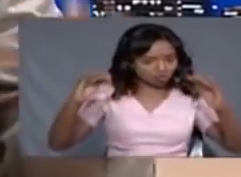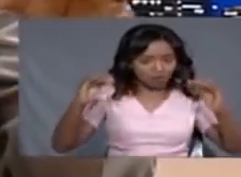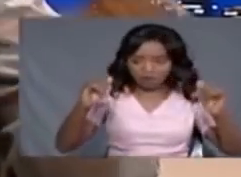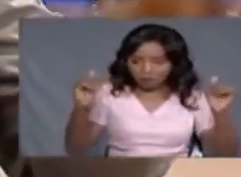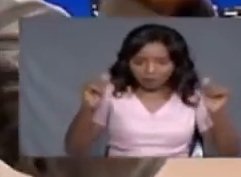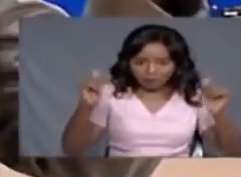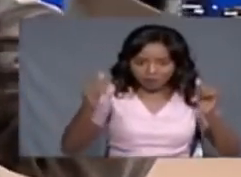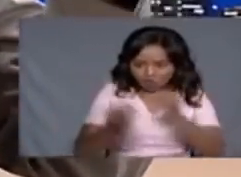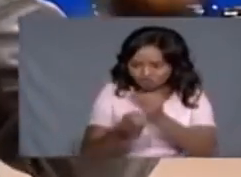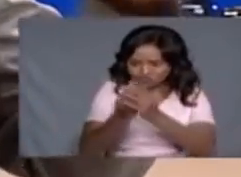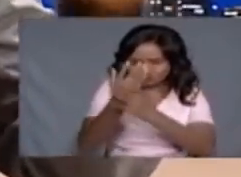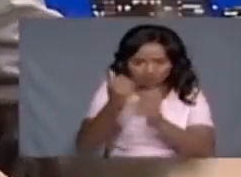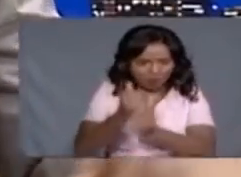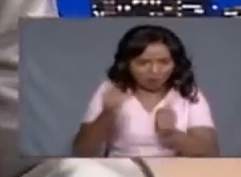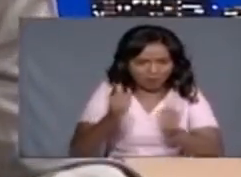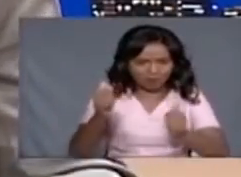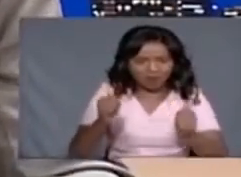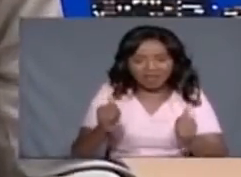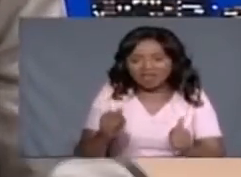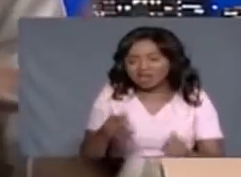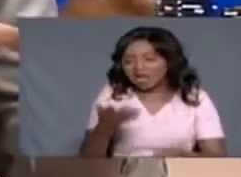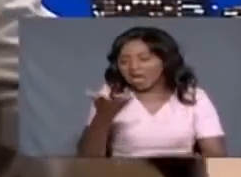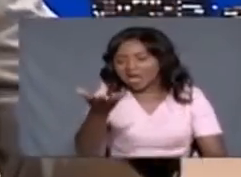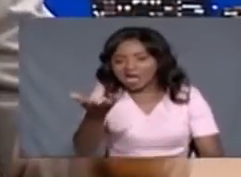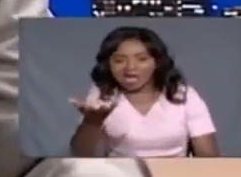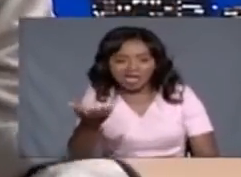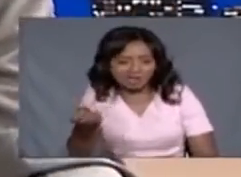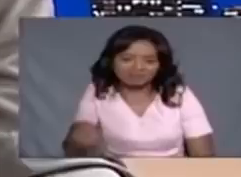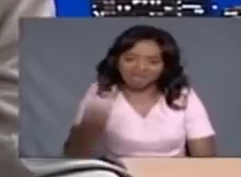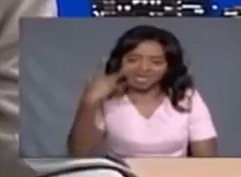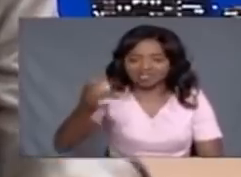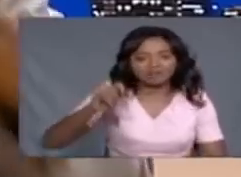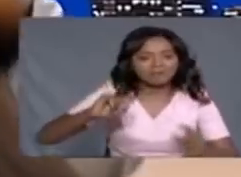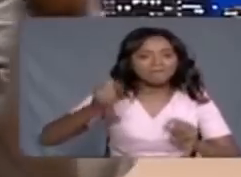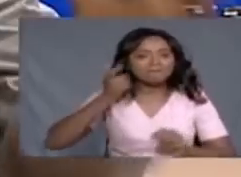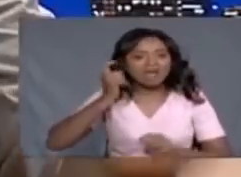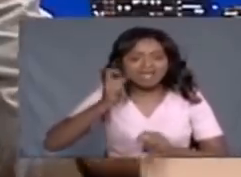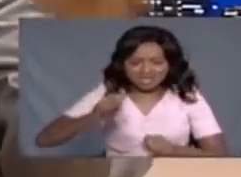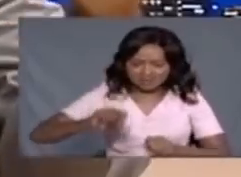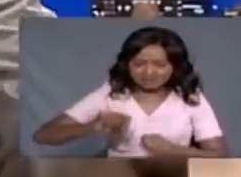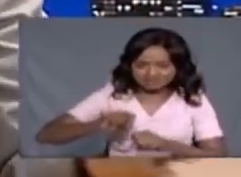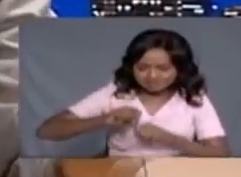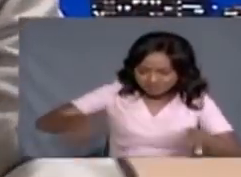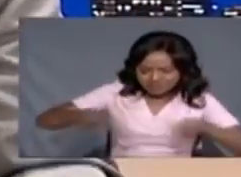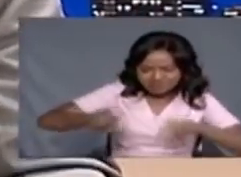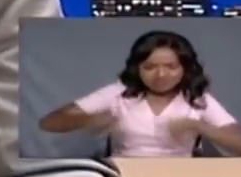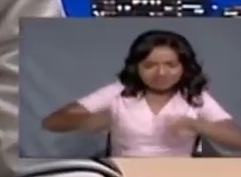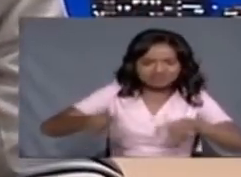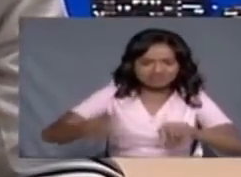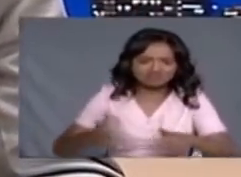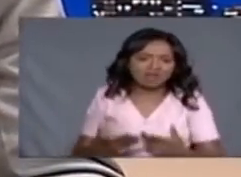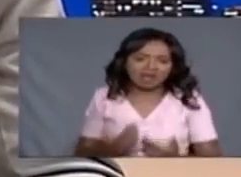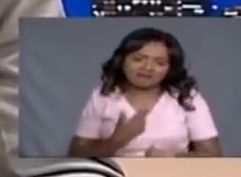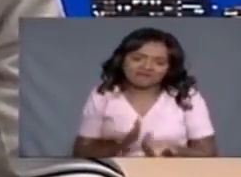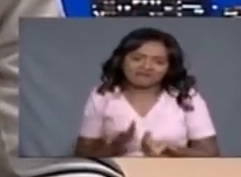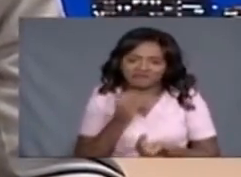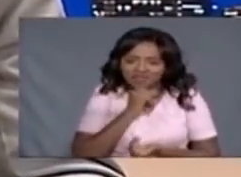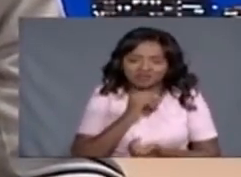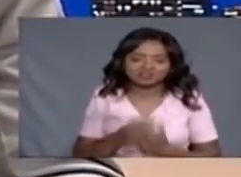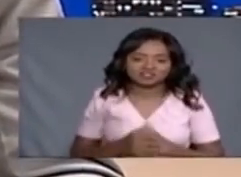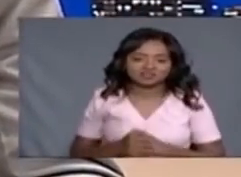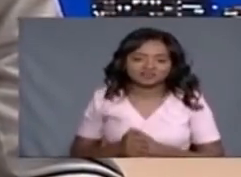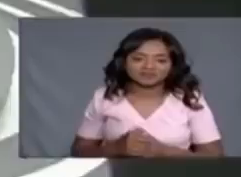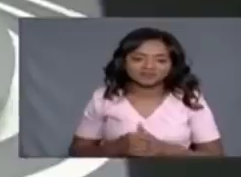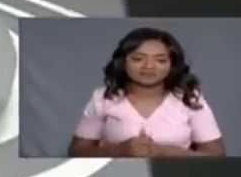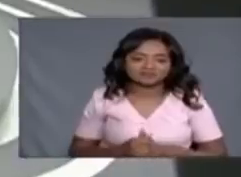really much worried when we see government is investing quite of energies in controlling these immature stages. Yeah. Okay.